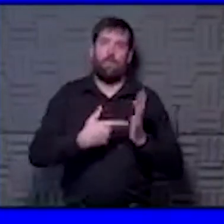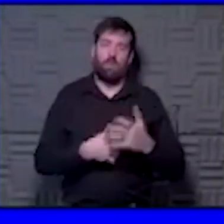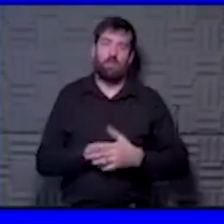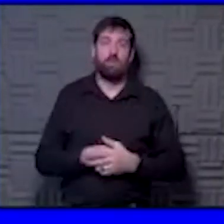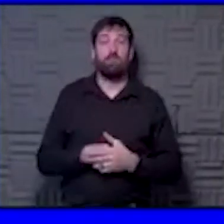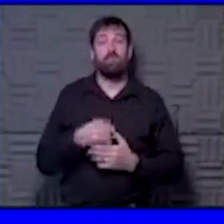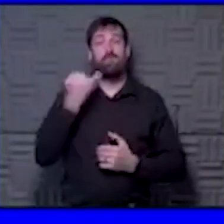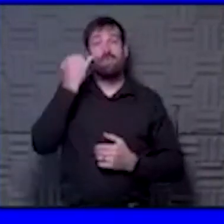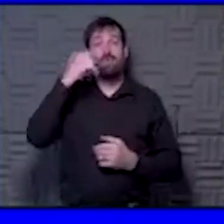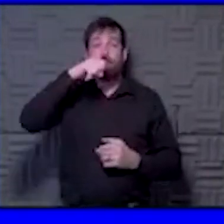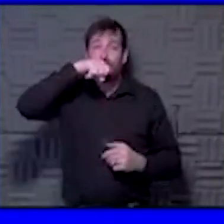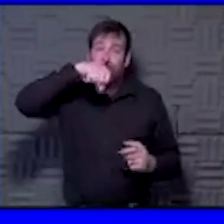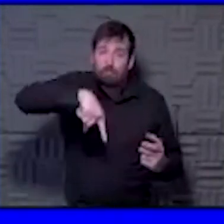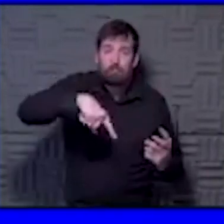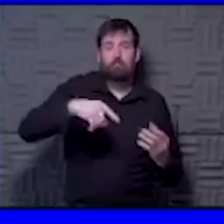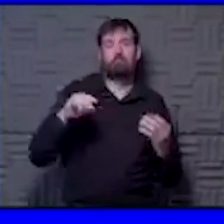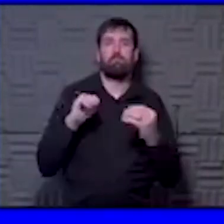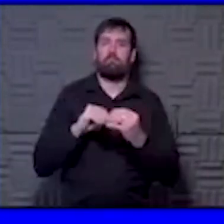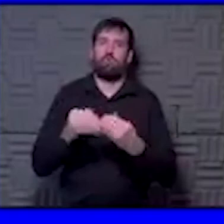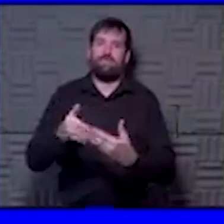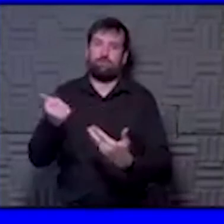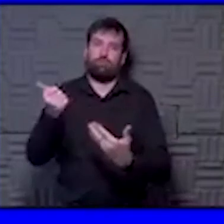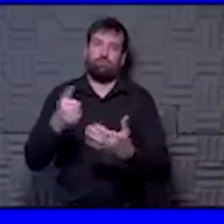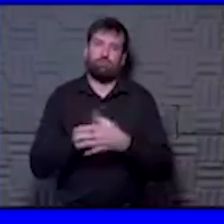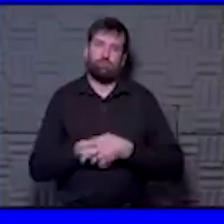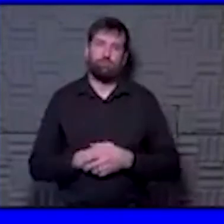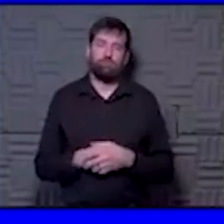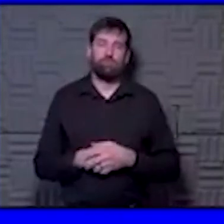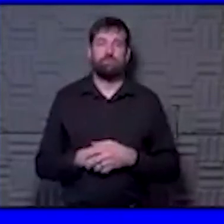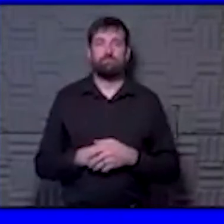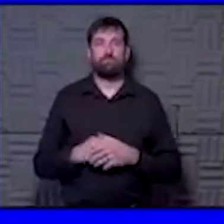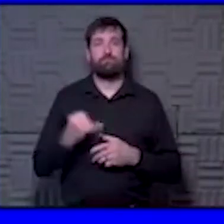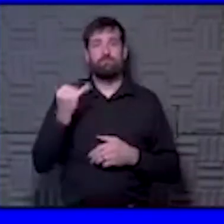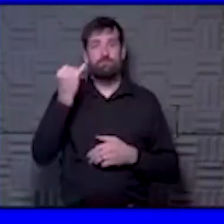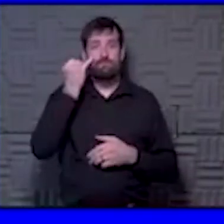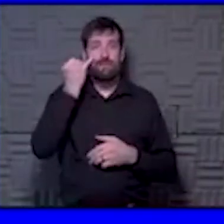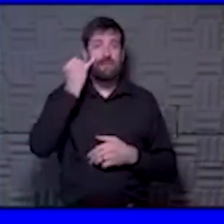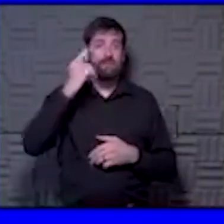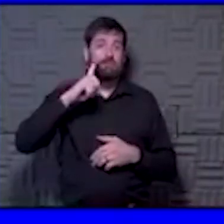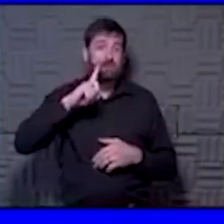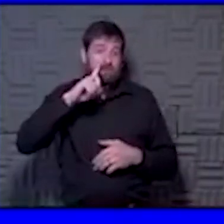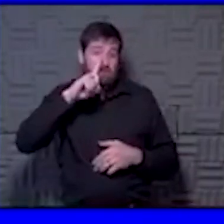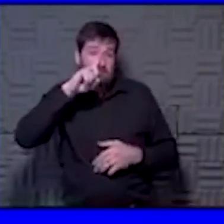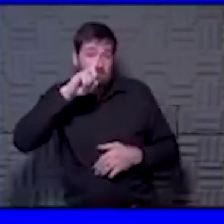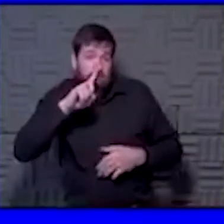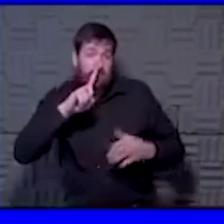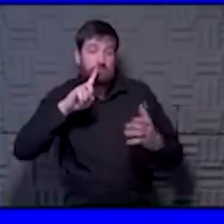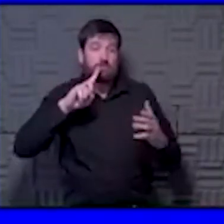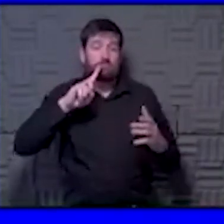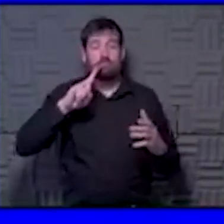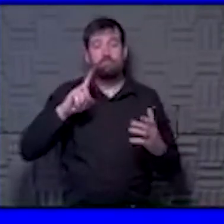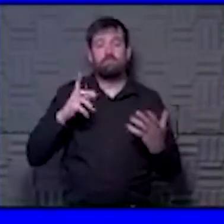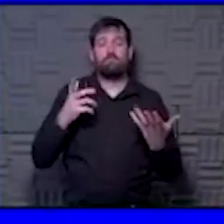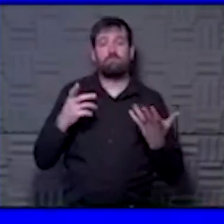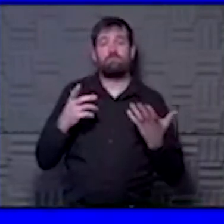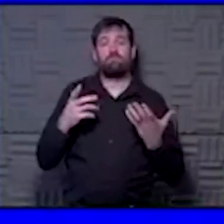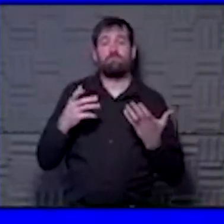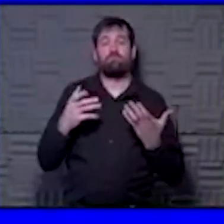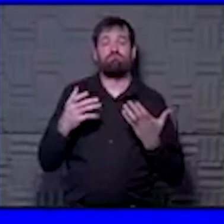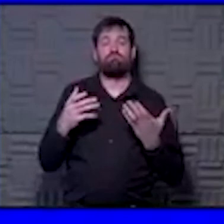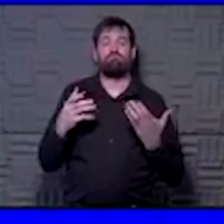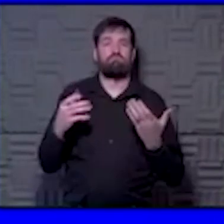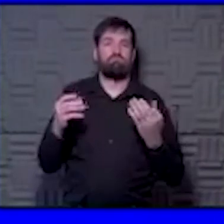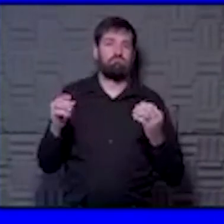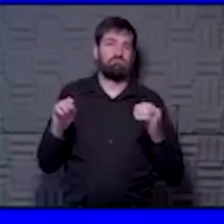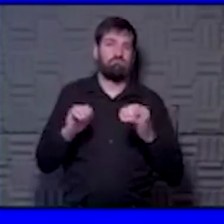it's a saliva test, it's going to be a little bit easier to get a sample. If it's anterior nares or just a nostril swab, that'll